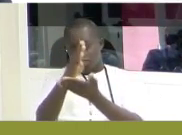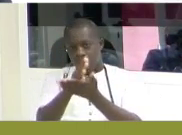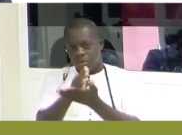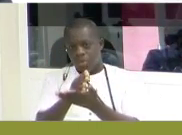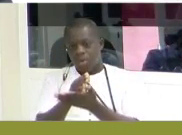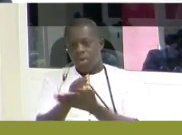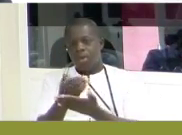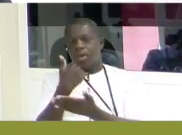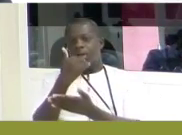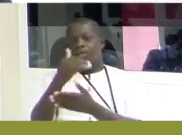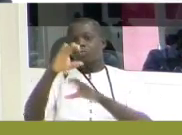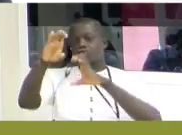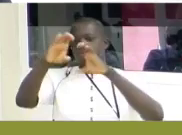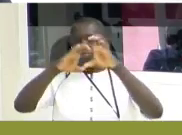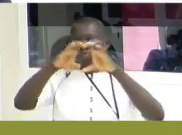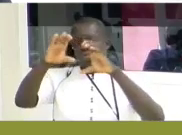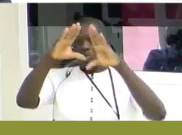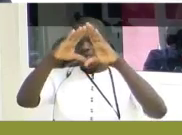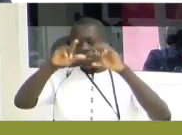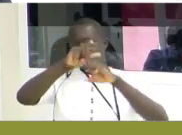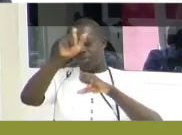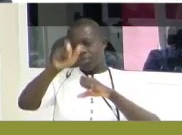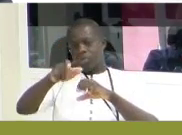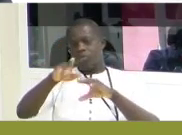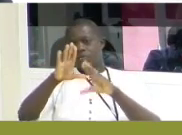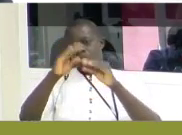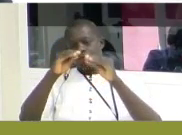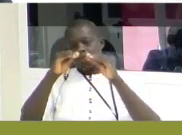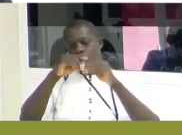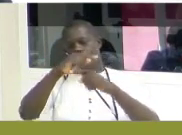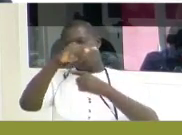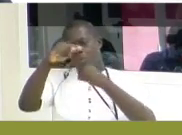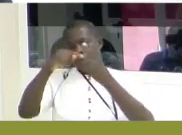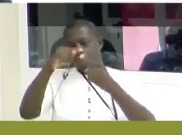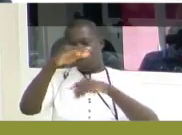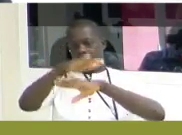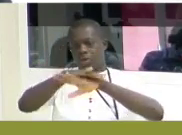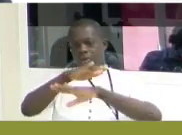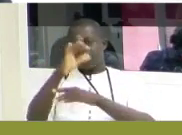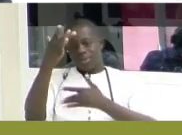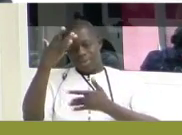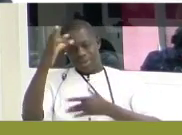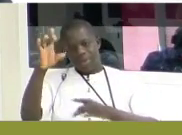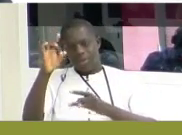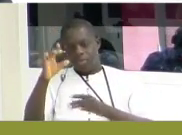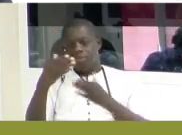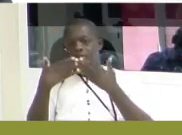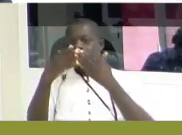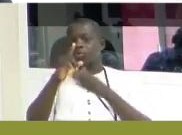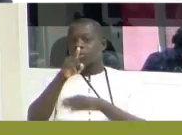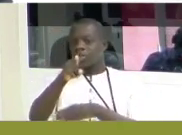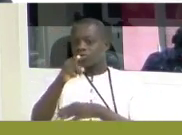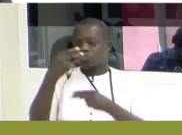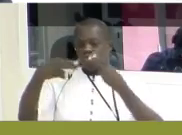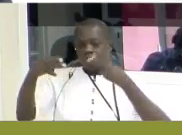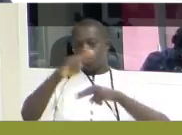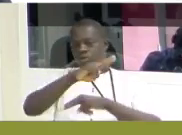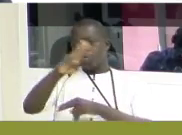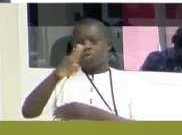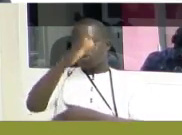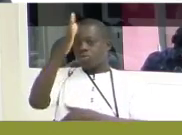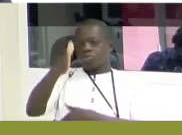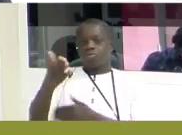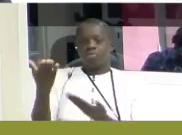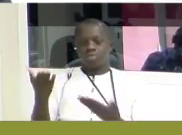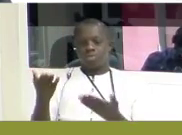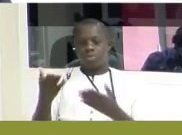the communications officer to elaborate on the ailment. But what I basically told them, the story is not true. I could remember telling them that the president